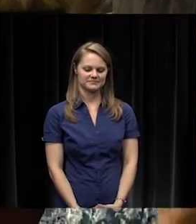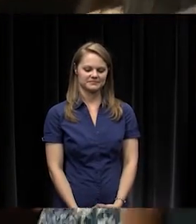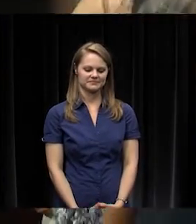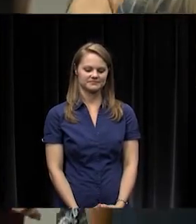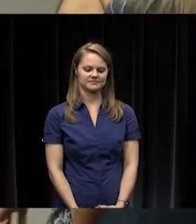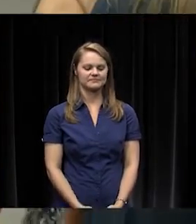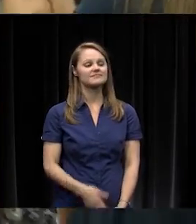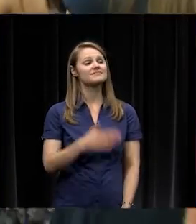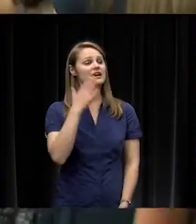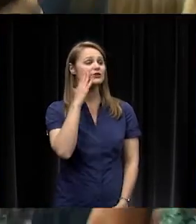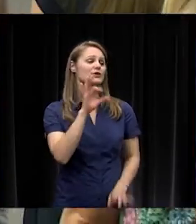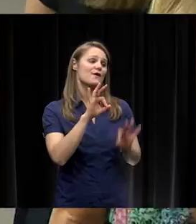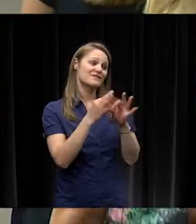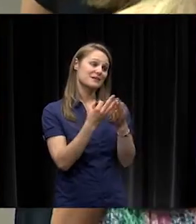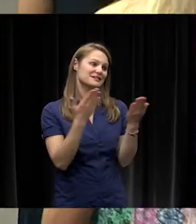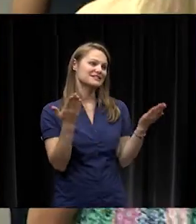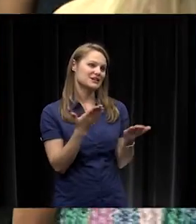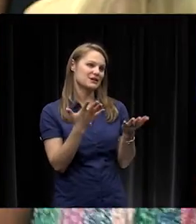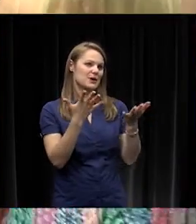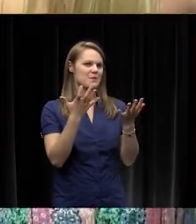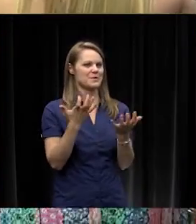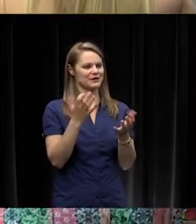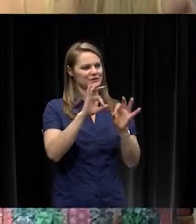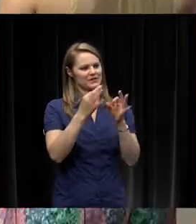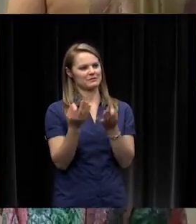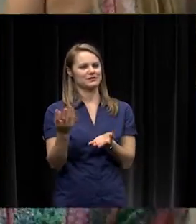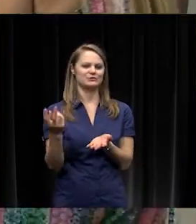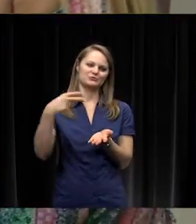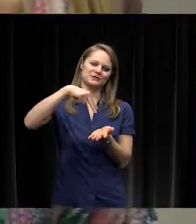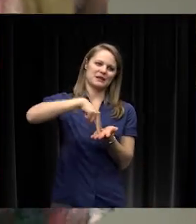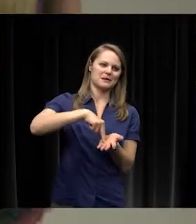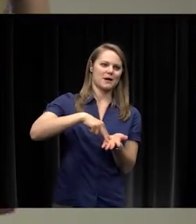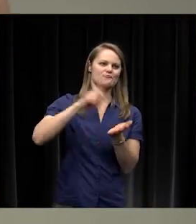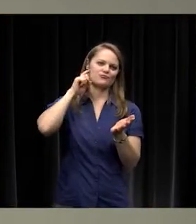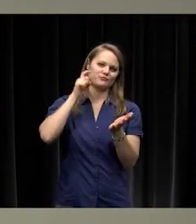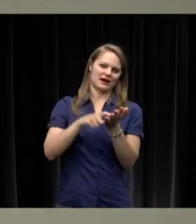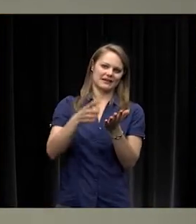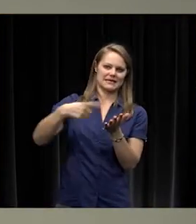And I know your families are here. We want them to stand and be recognized as well.